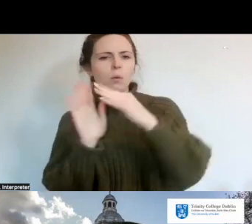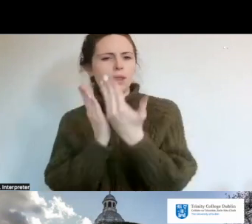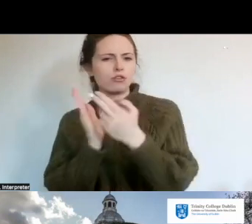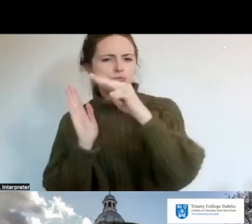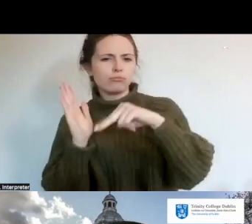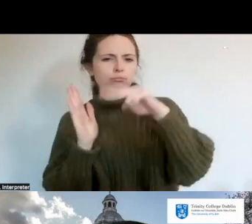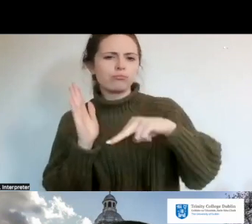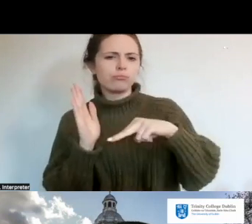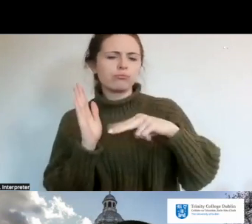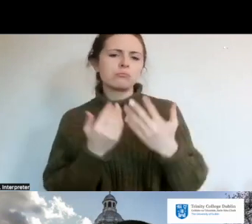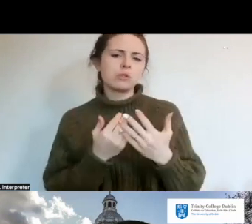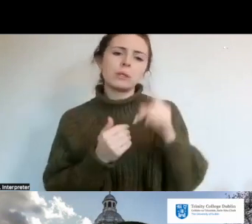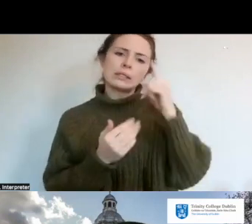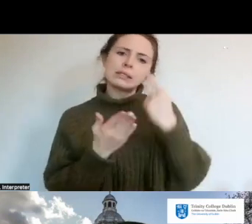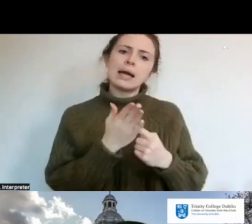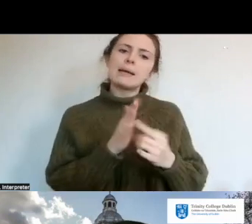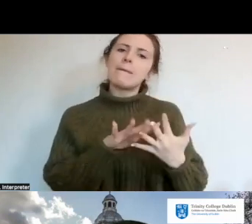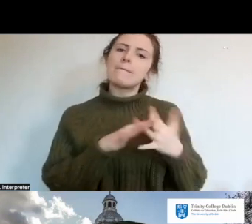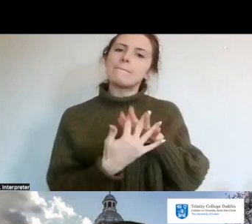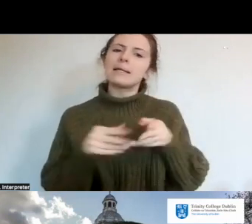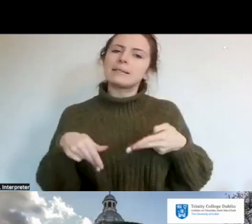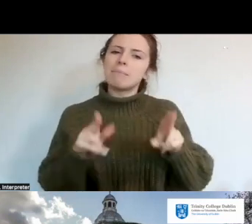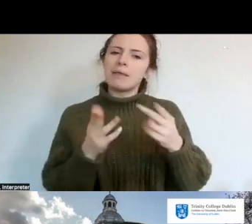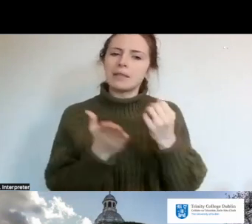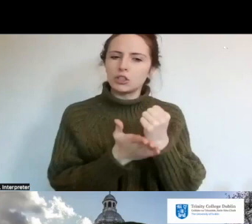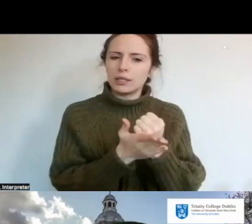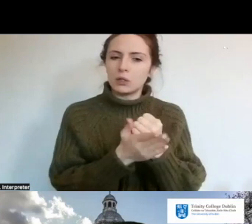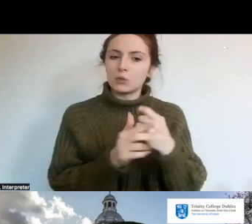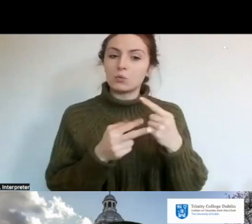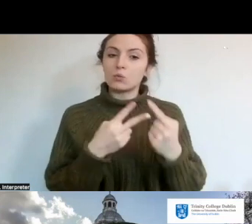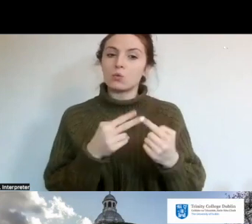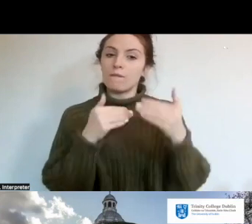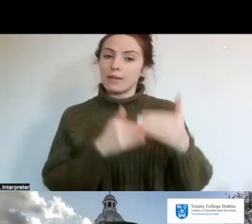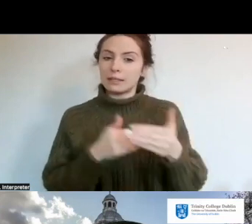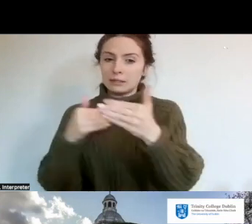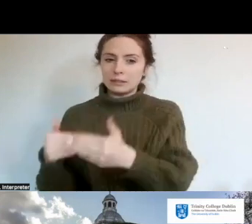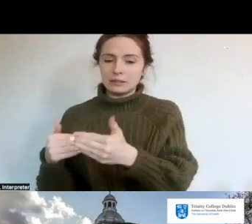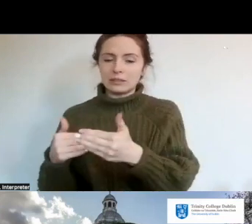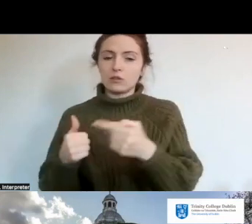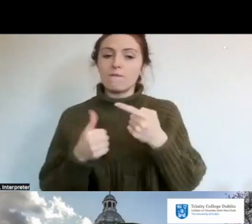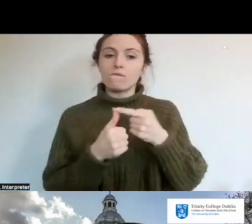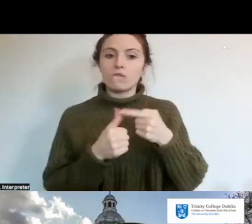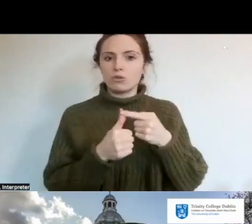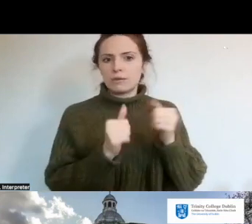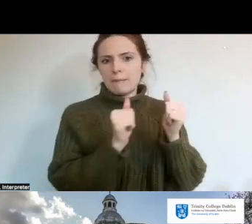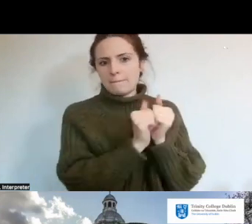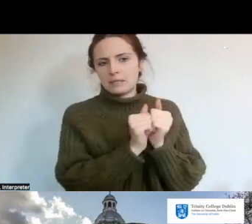a mixed method study, which had two phases. The first phase incorporated us meeting